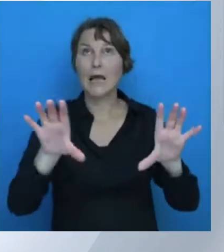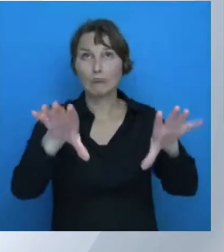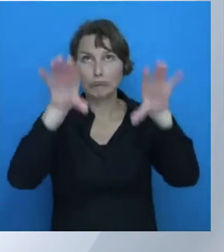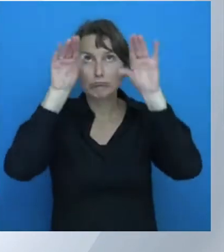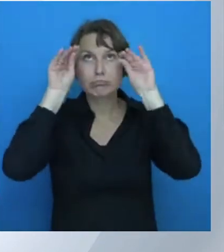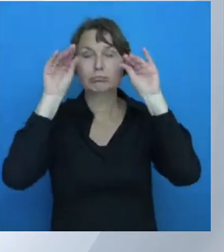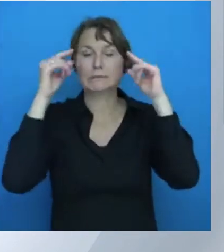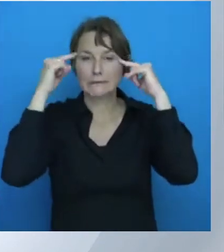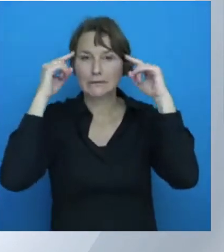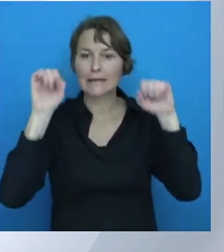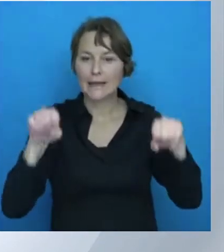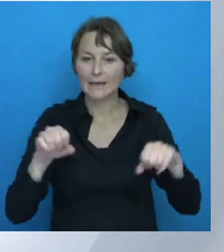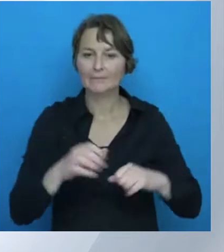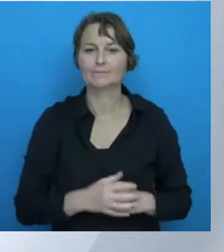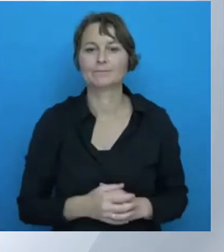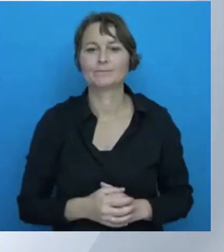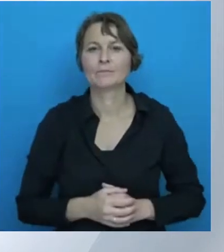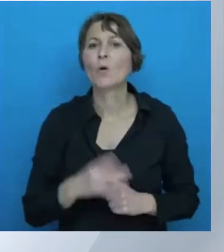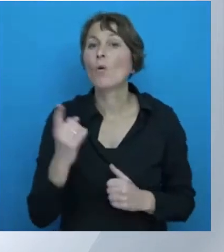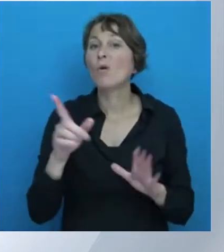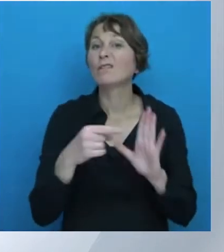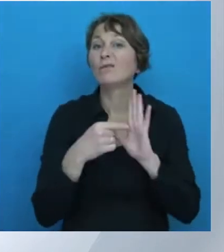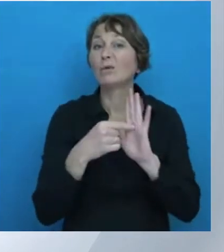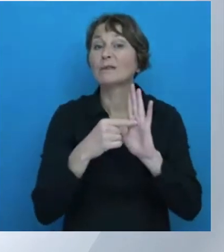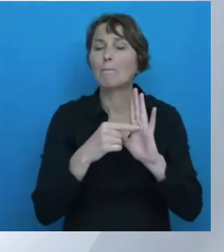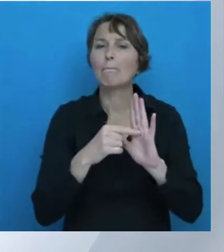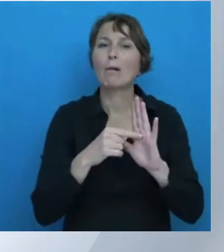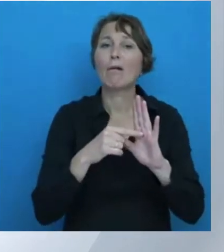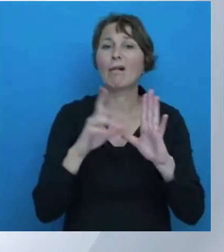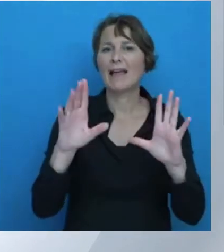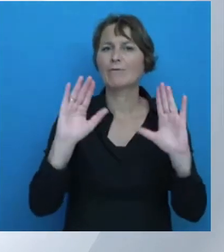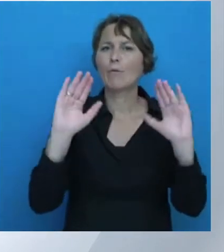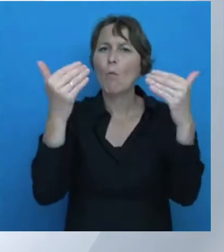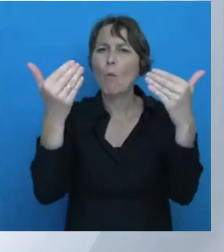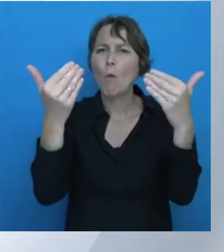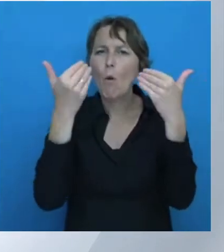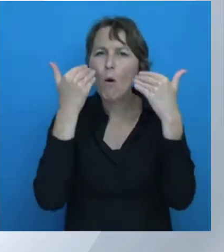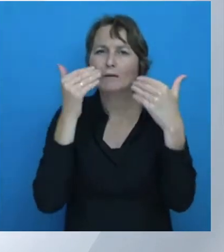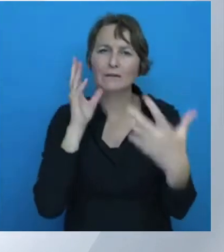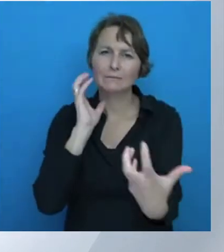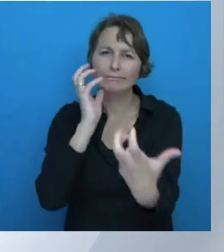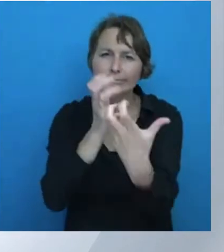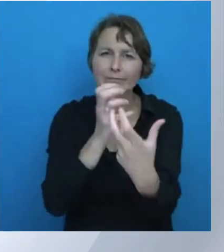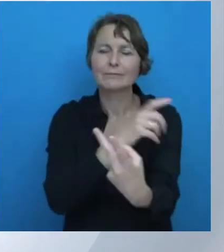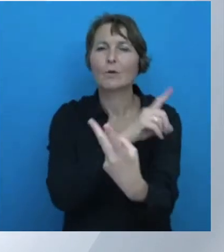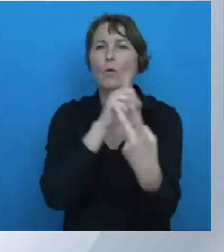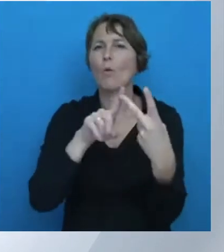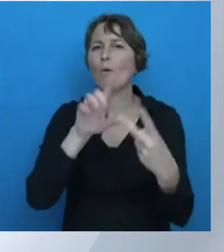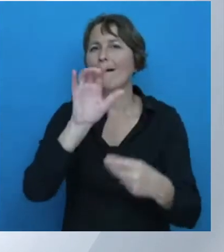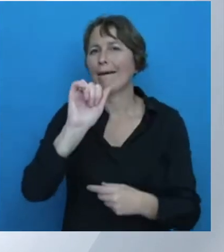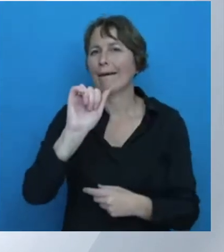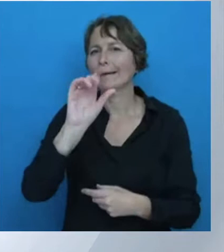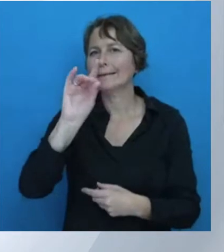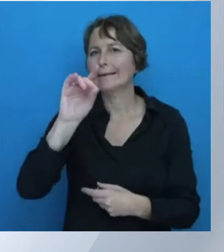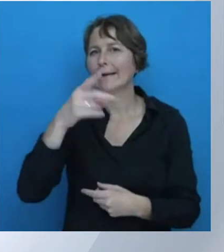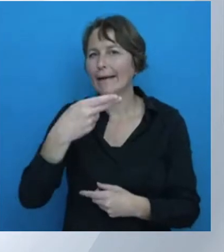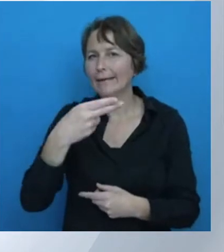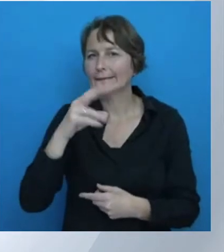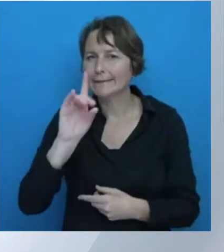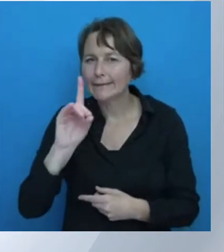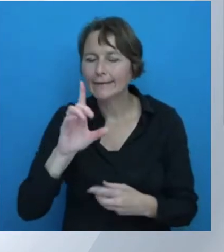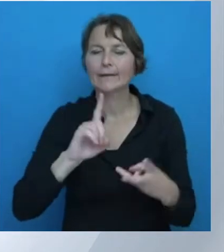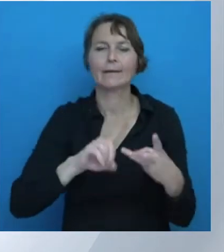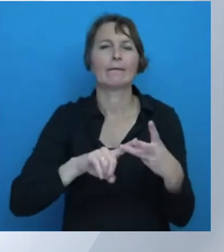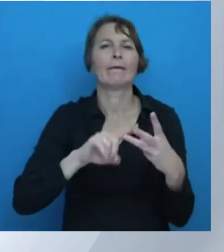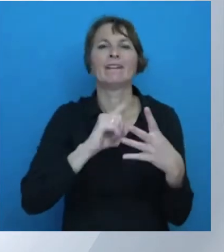involves ADHD, autism spectrum, robustly won't break future technologies. Taking your website or your app and making